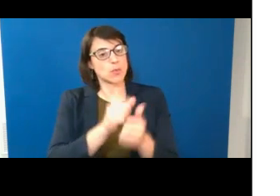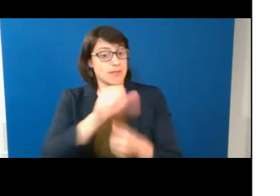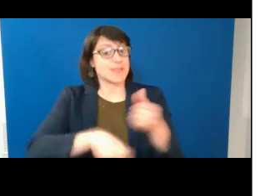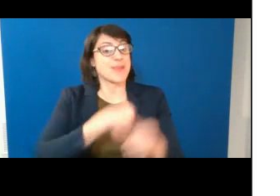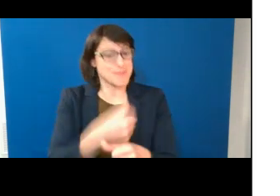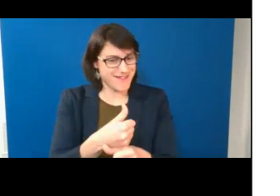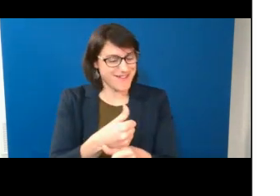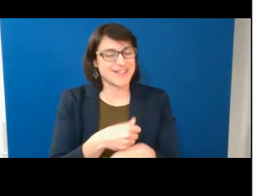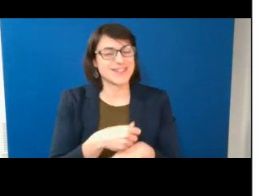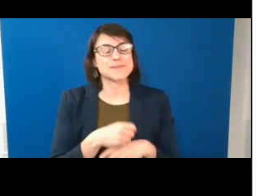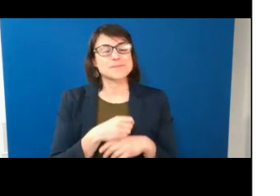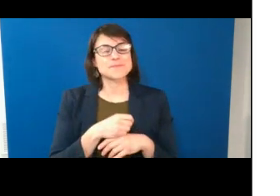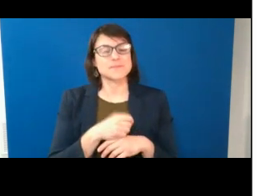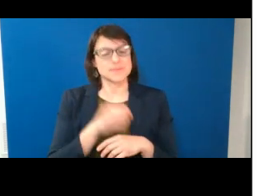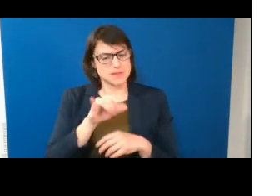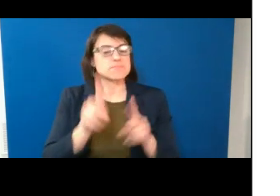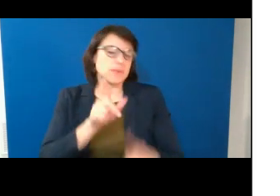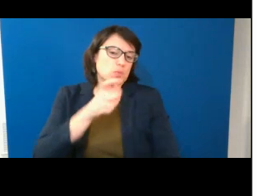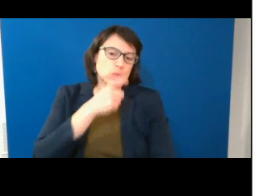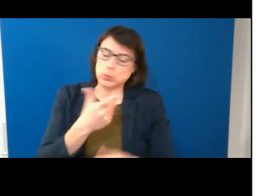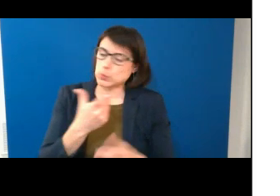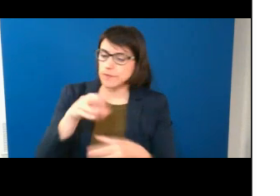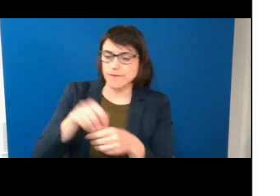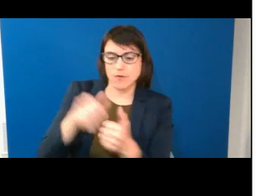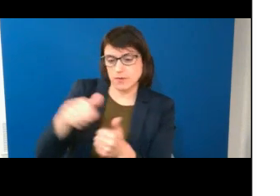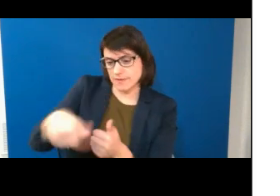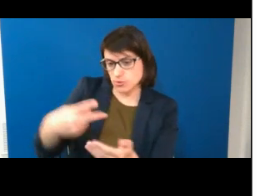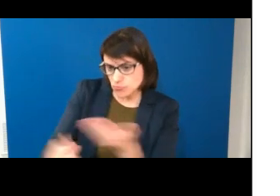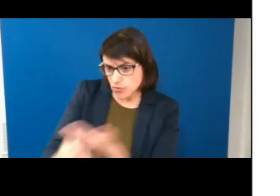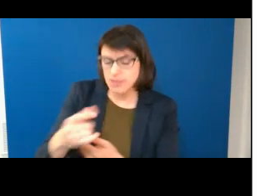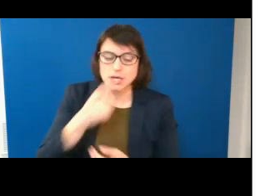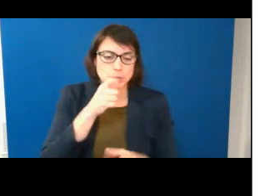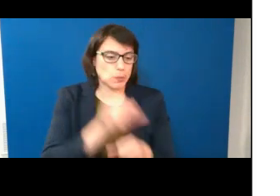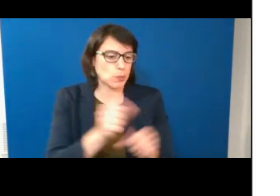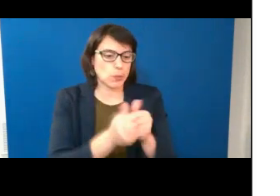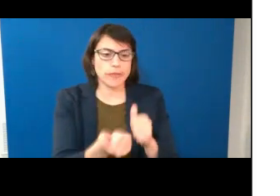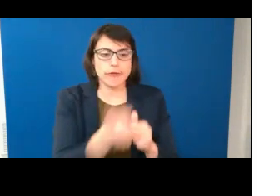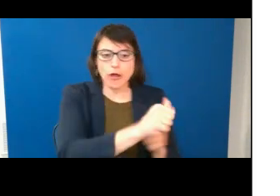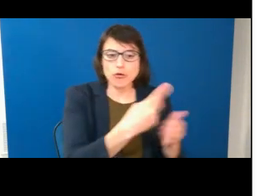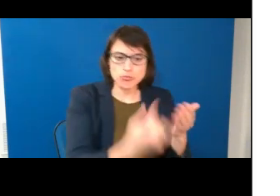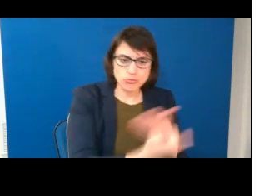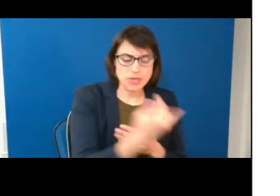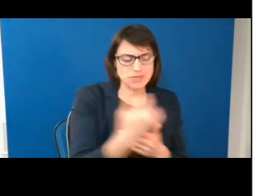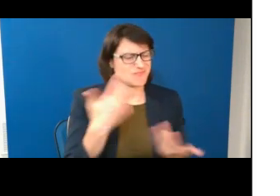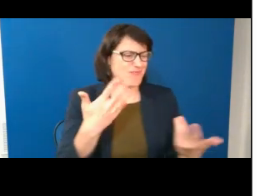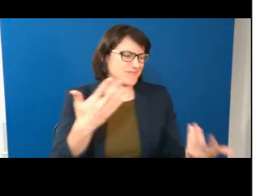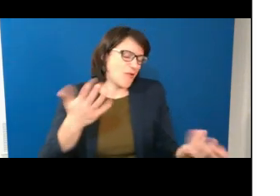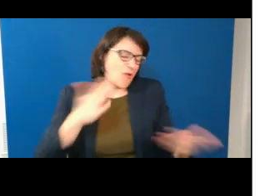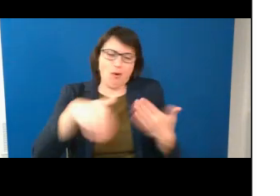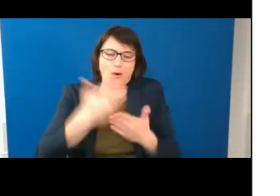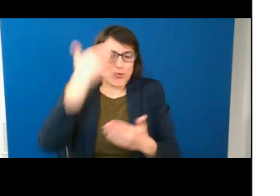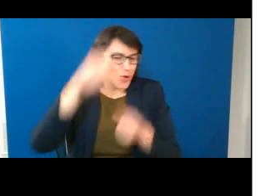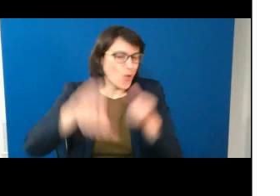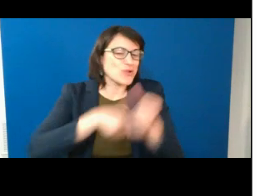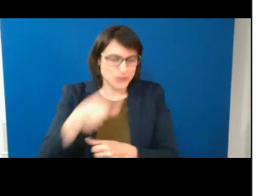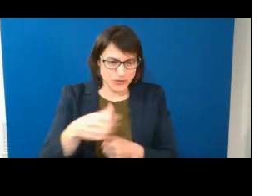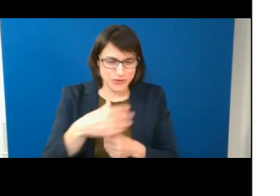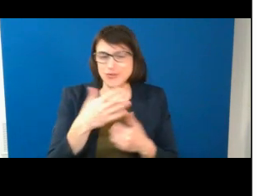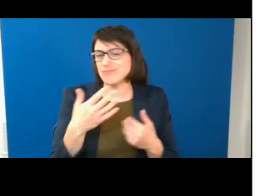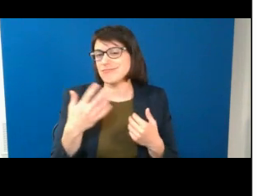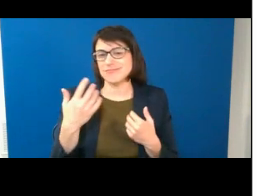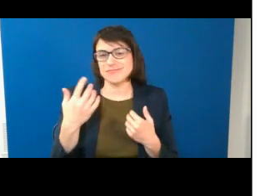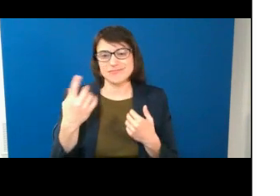this project, but also in various other projects. We all know each other, we all talk together. So how are we continuously engaging with them? So we're looking